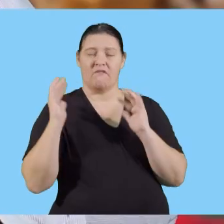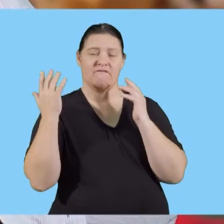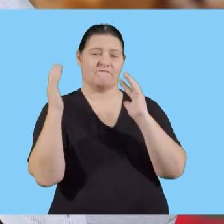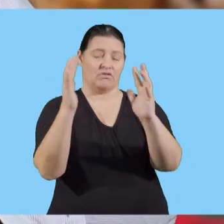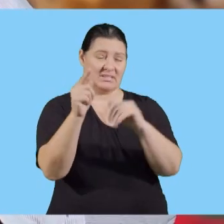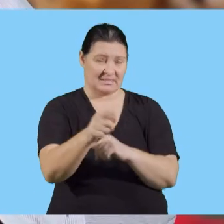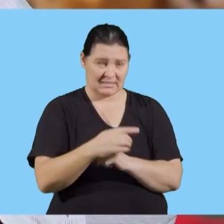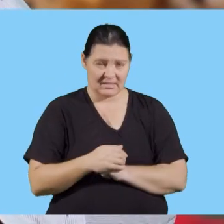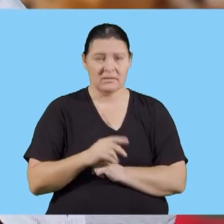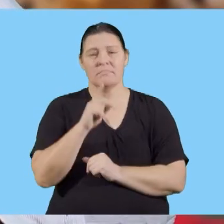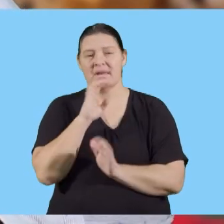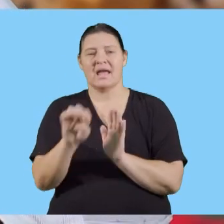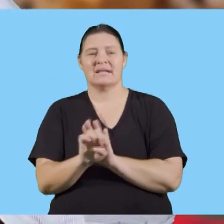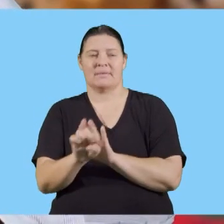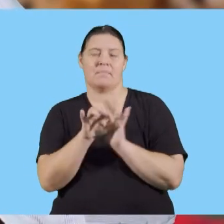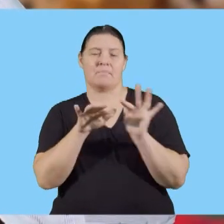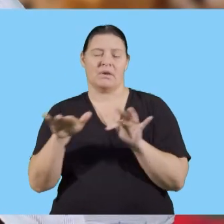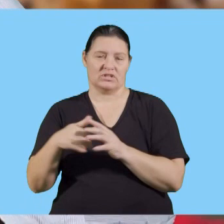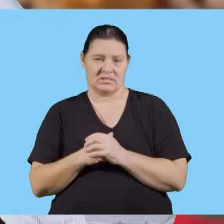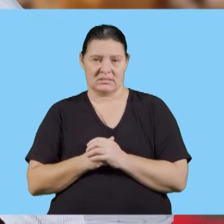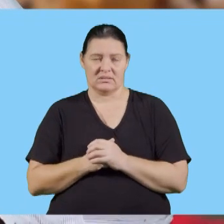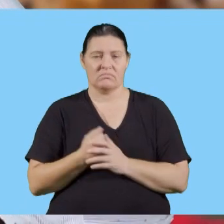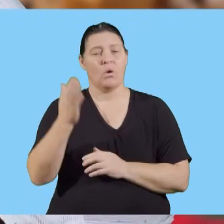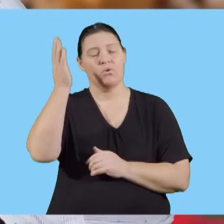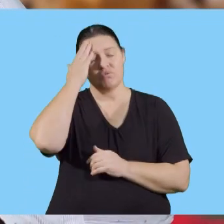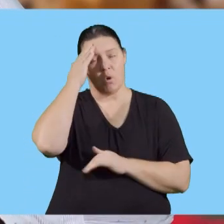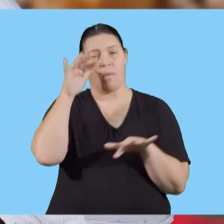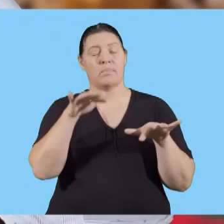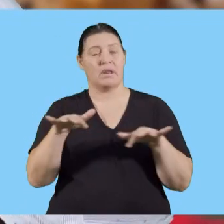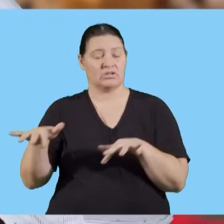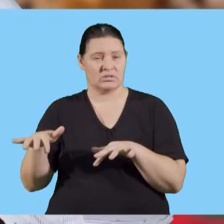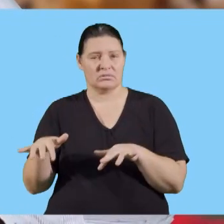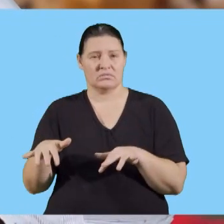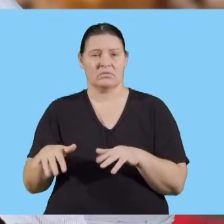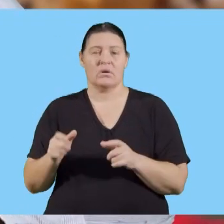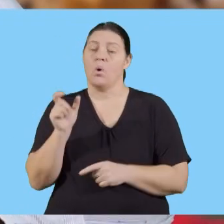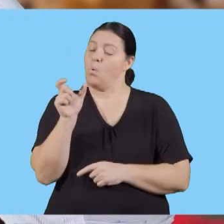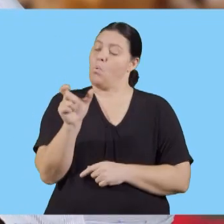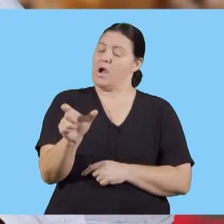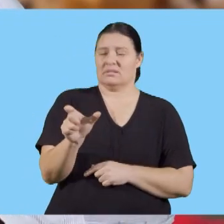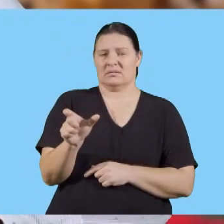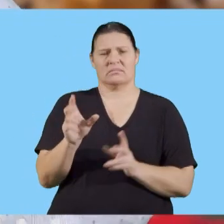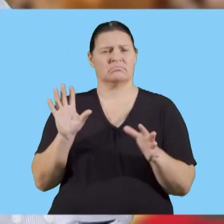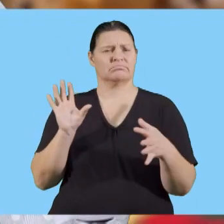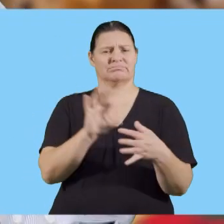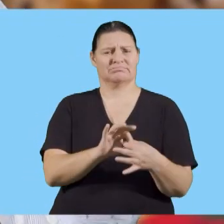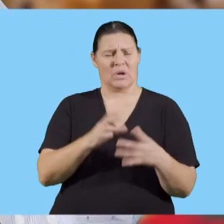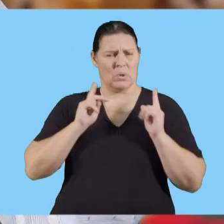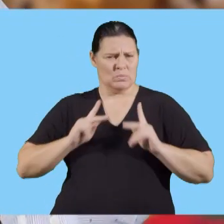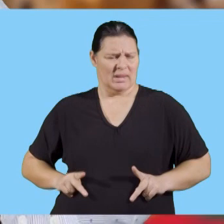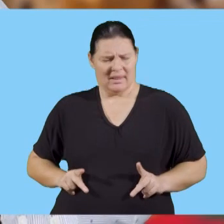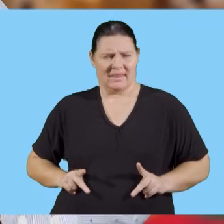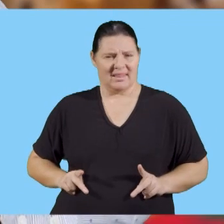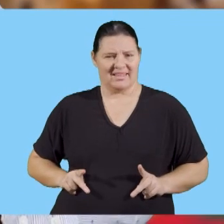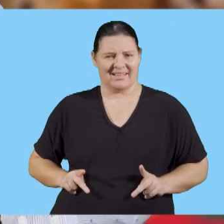is normally, or the word population is normally associated with human beings in most cases, but you need to be aware of the fact that it